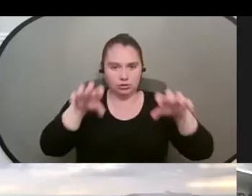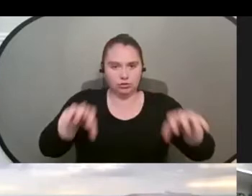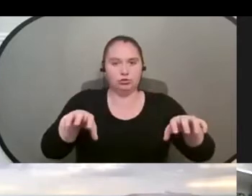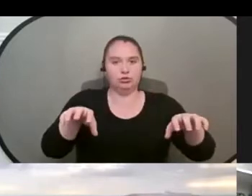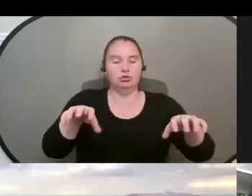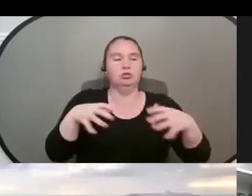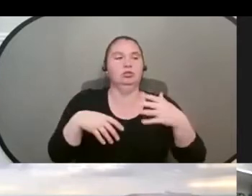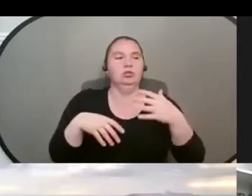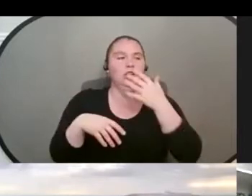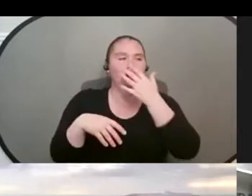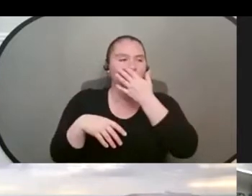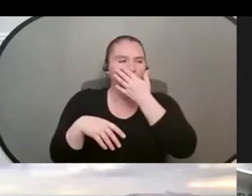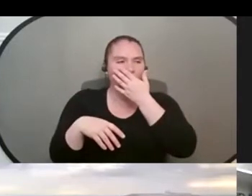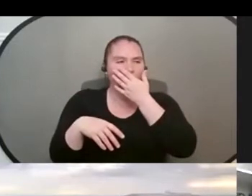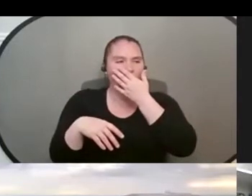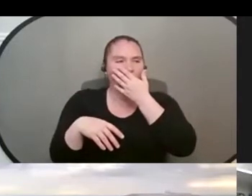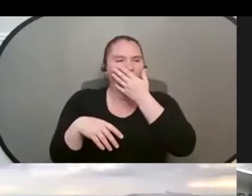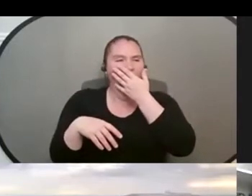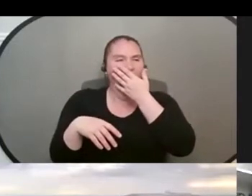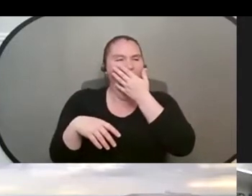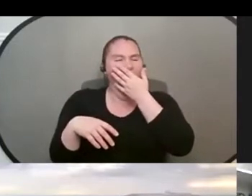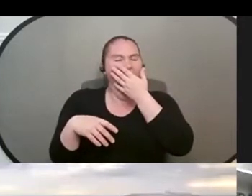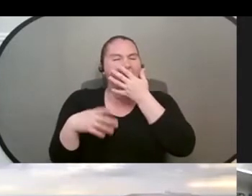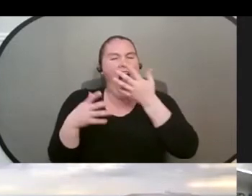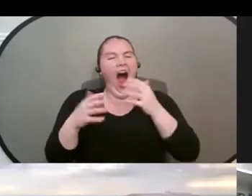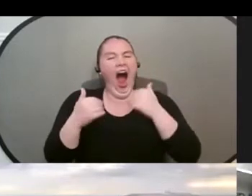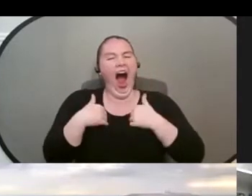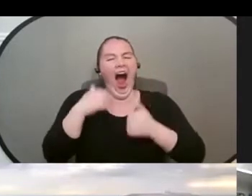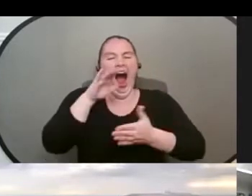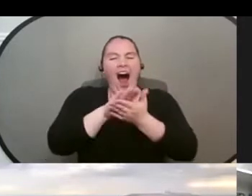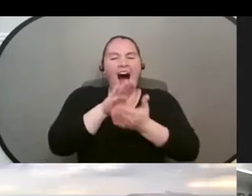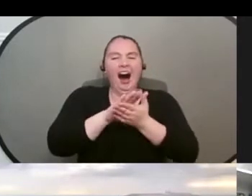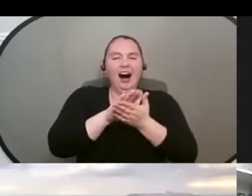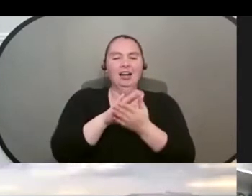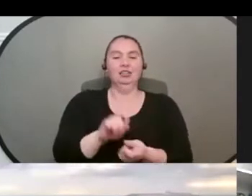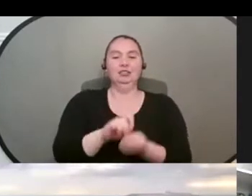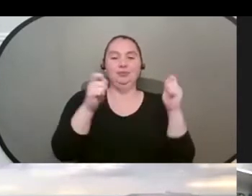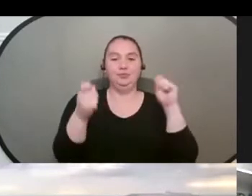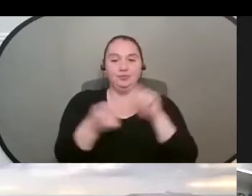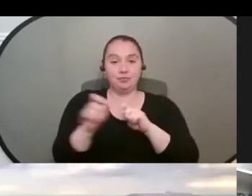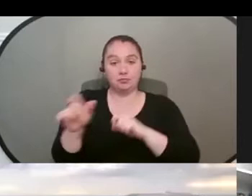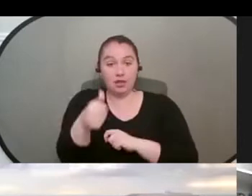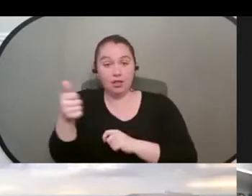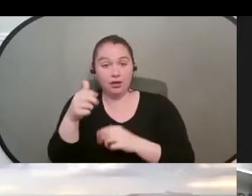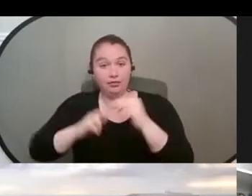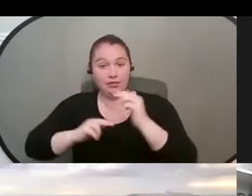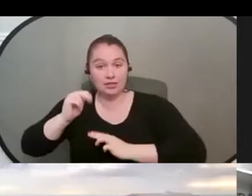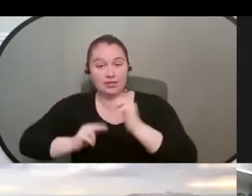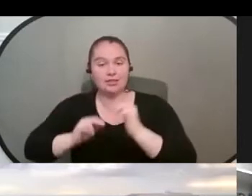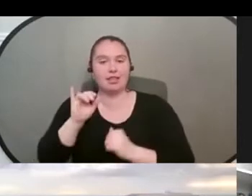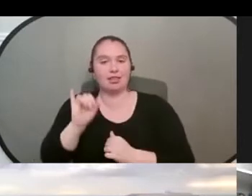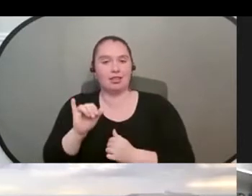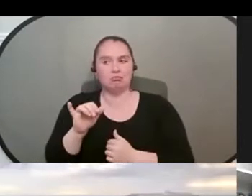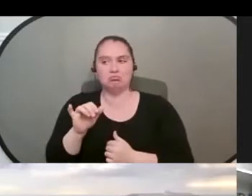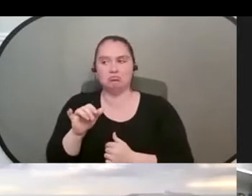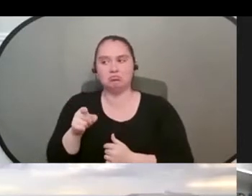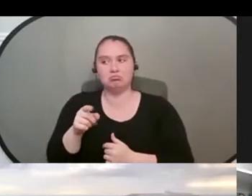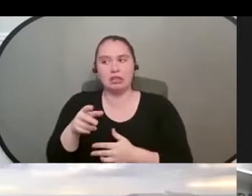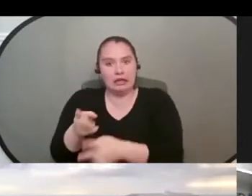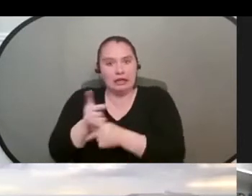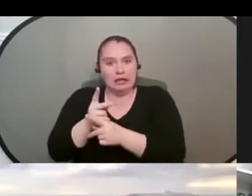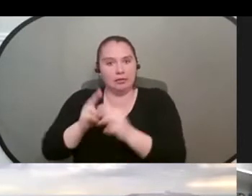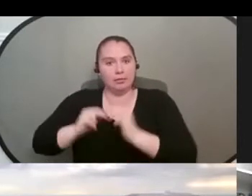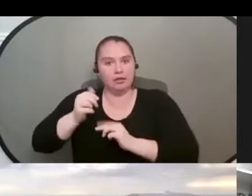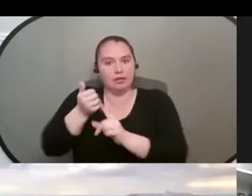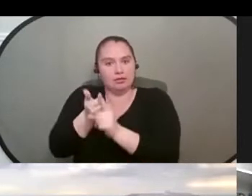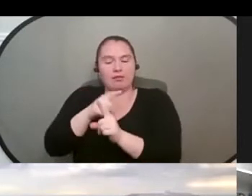taking places that are existing schools and turning them into other facilities that they would no longer be elementary schools.